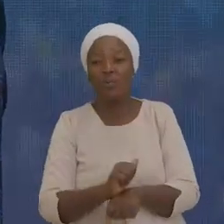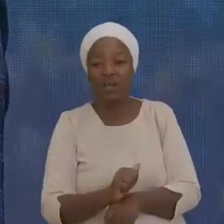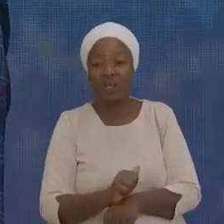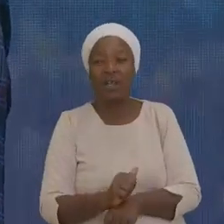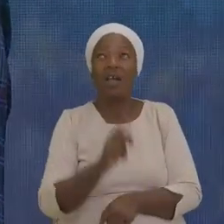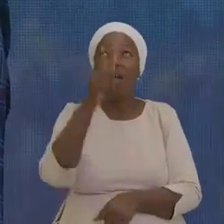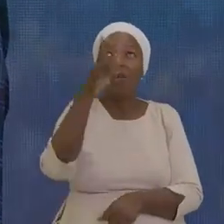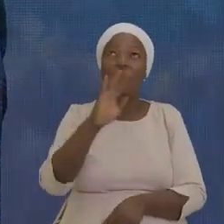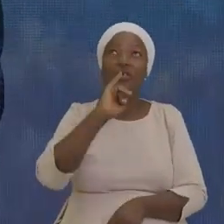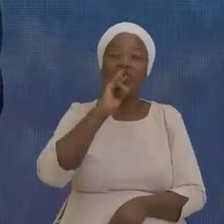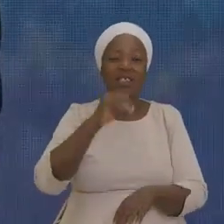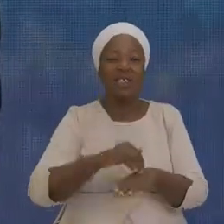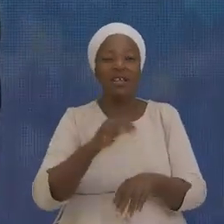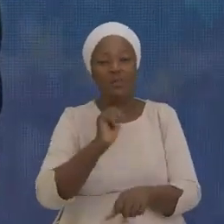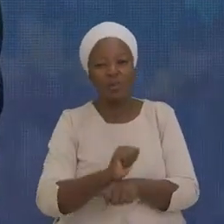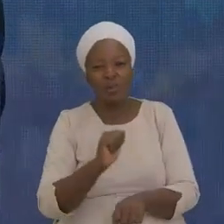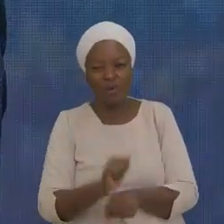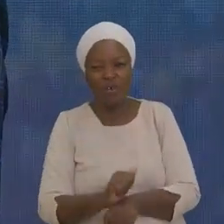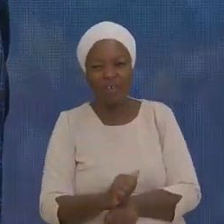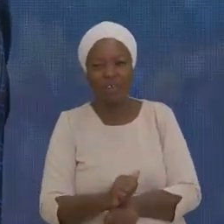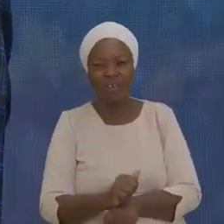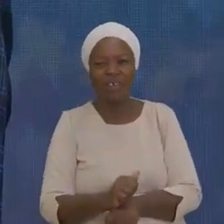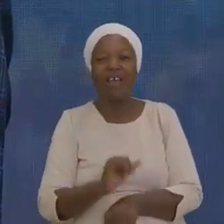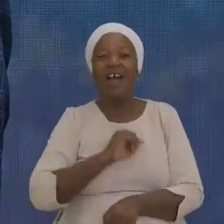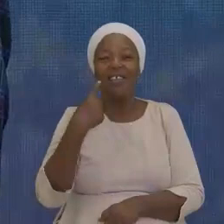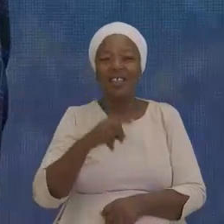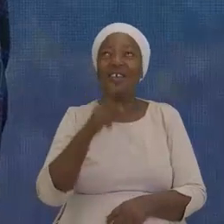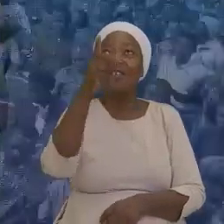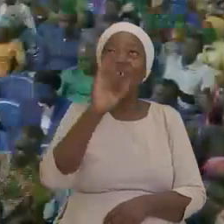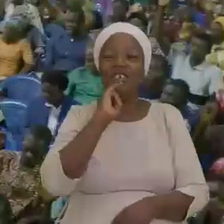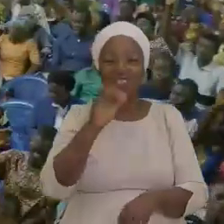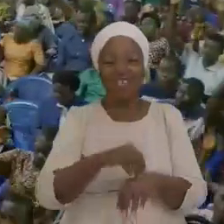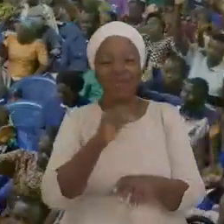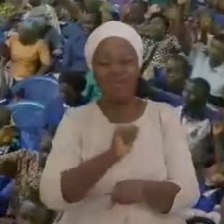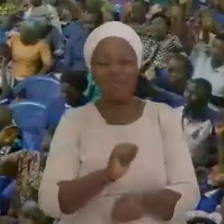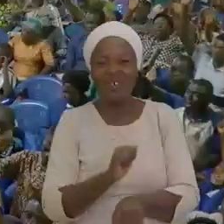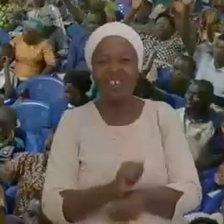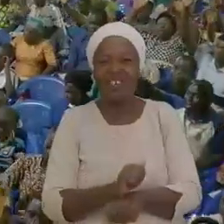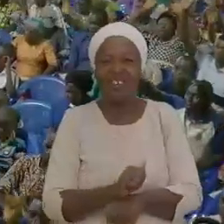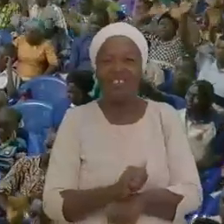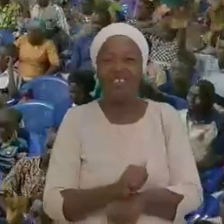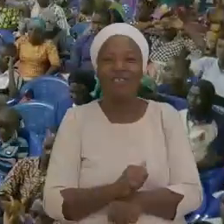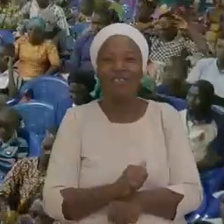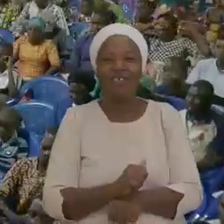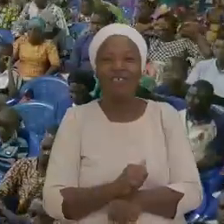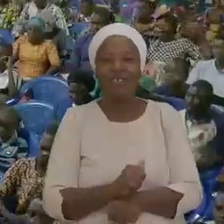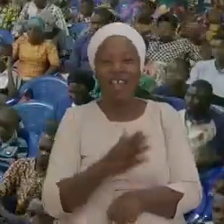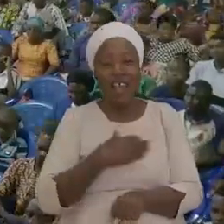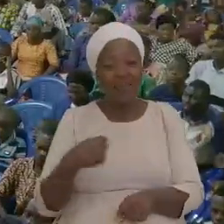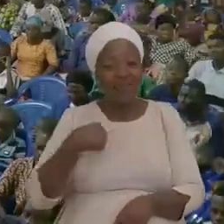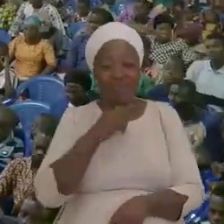God is at work. I said God is at work. And we're moving